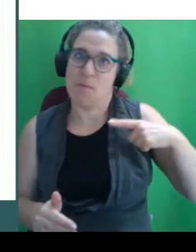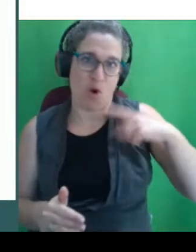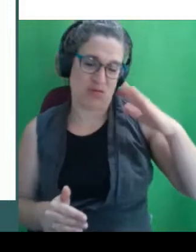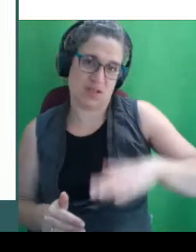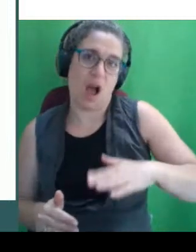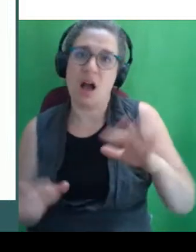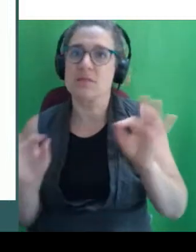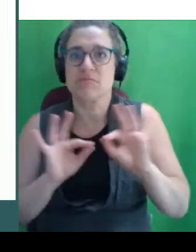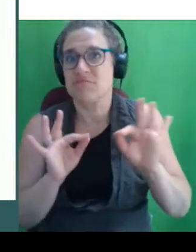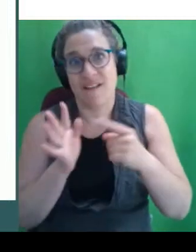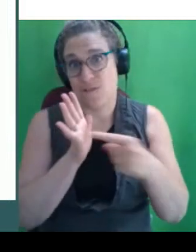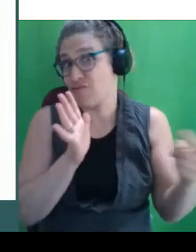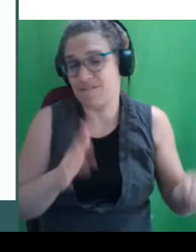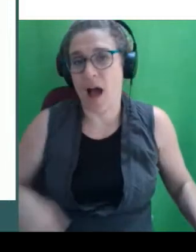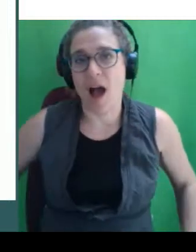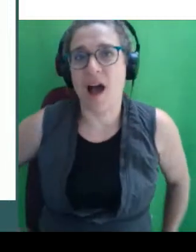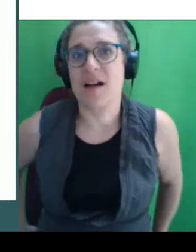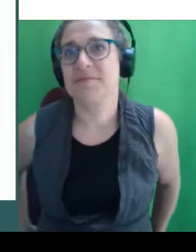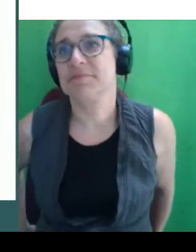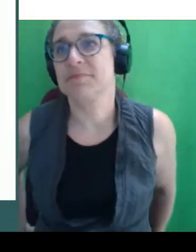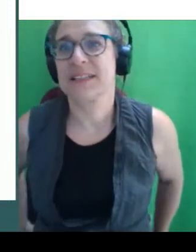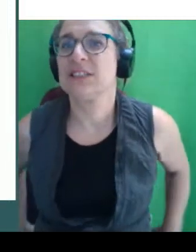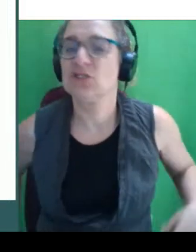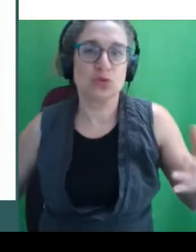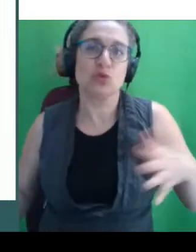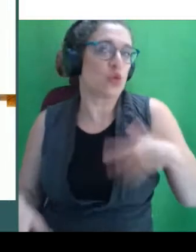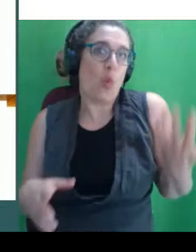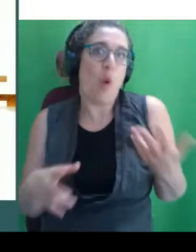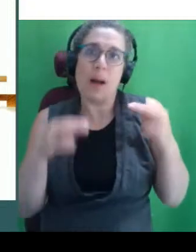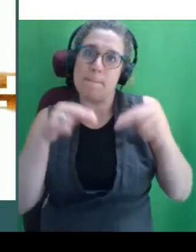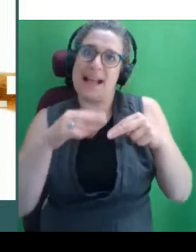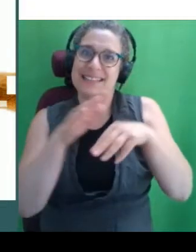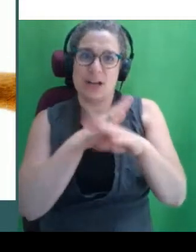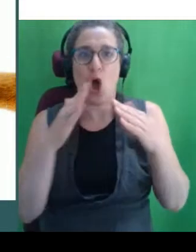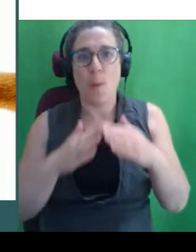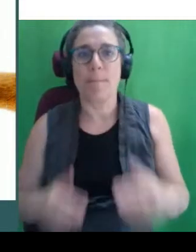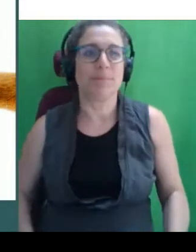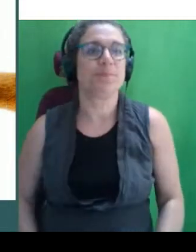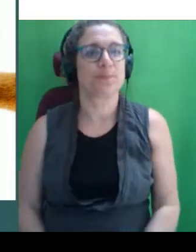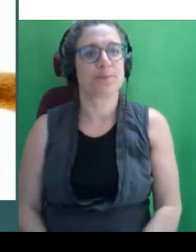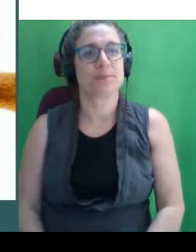forever having pets in the home. Next slide, please.